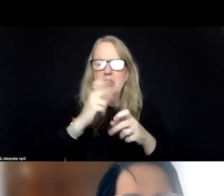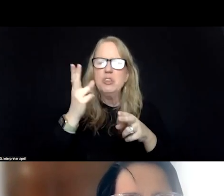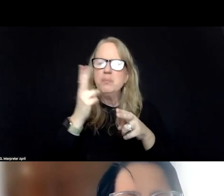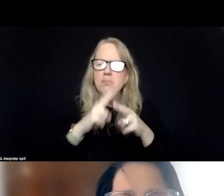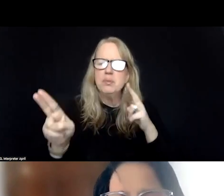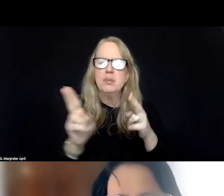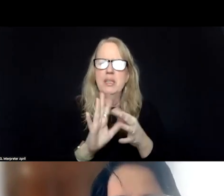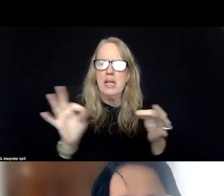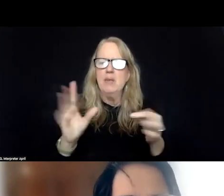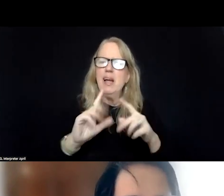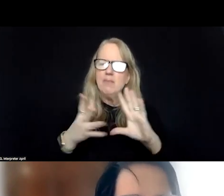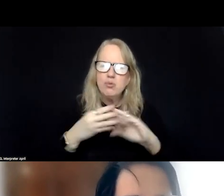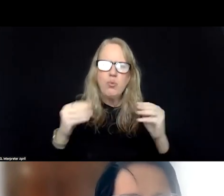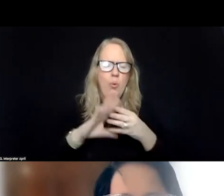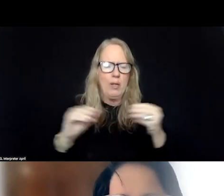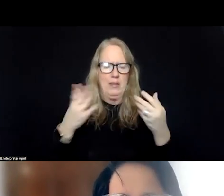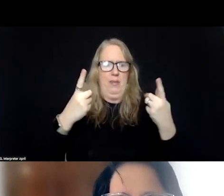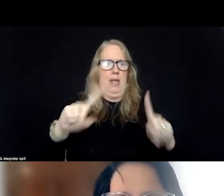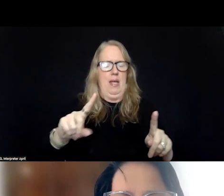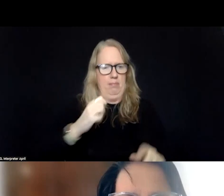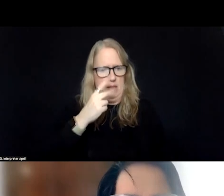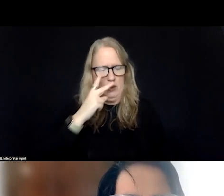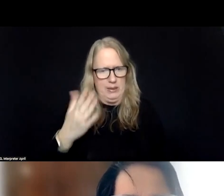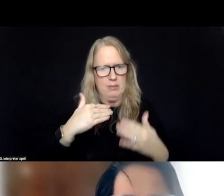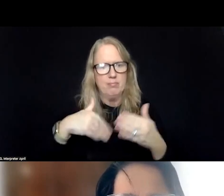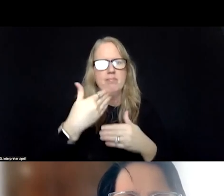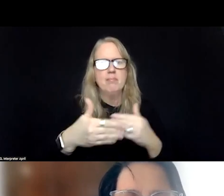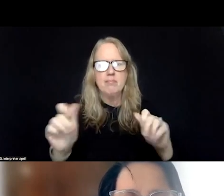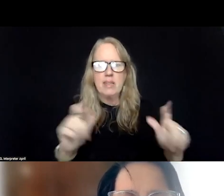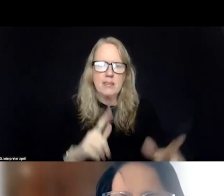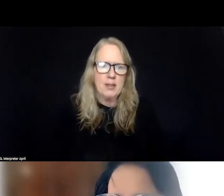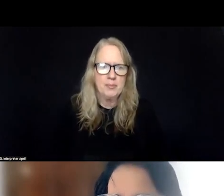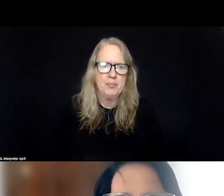of stories that came across my desk. If we could just go to the next slide.